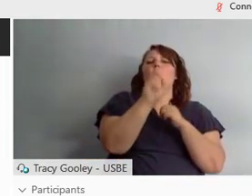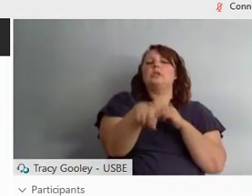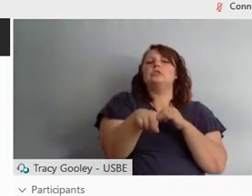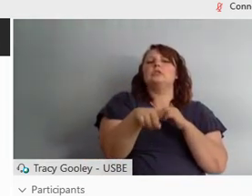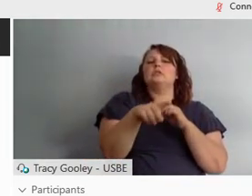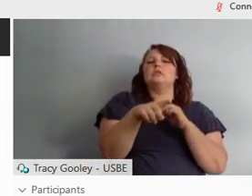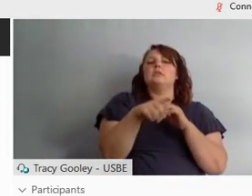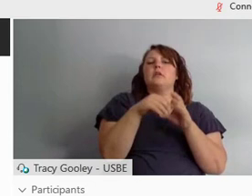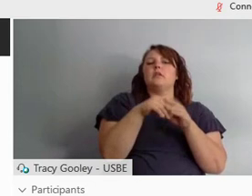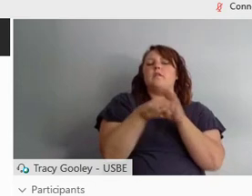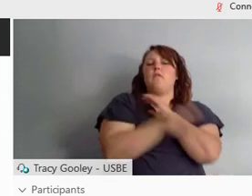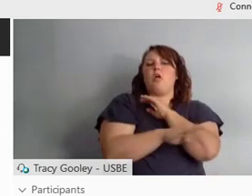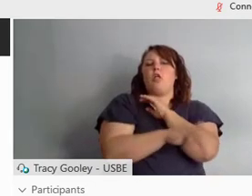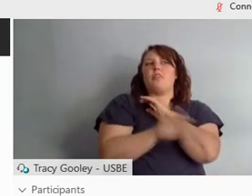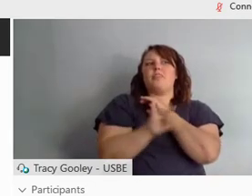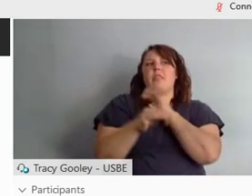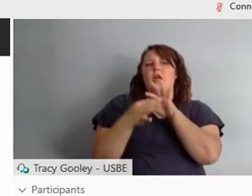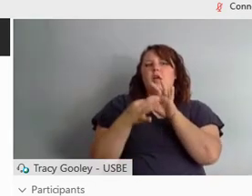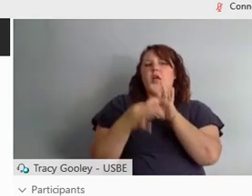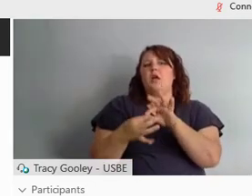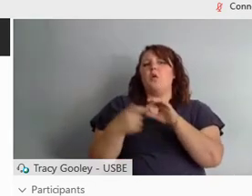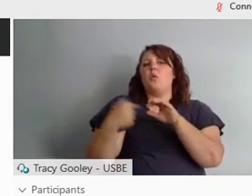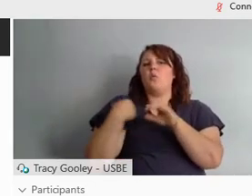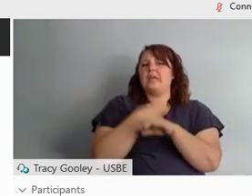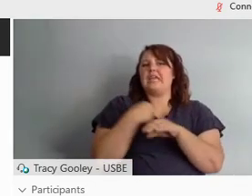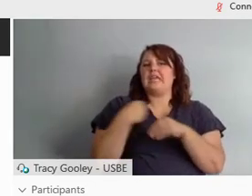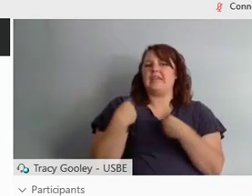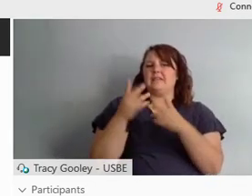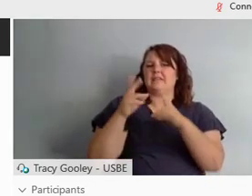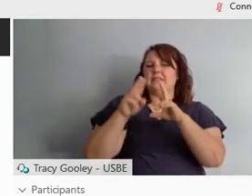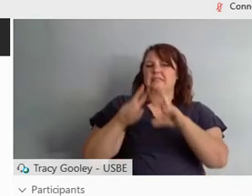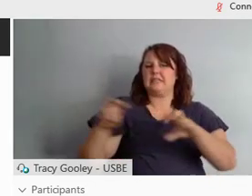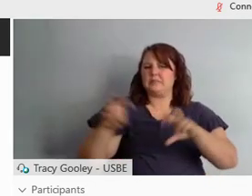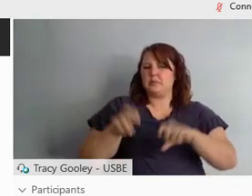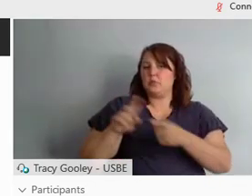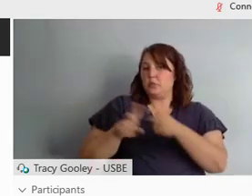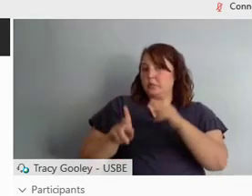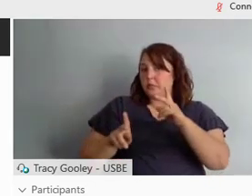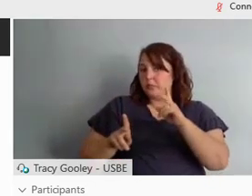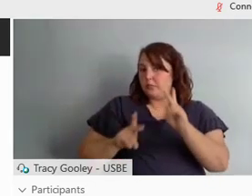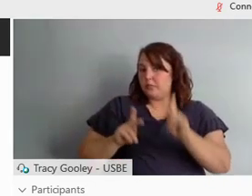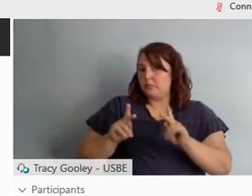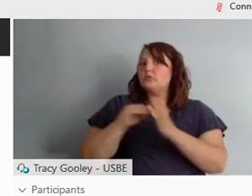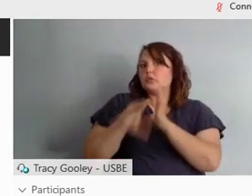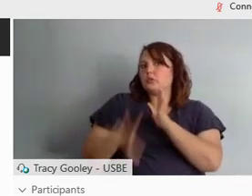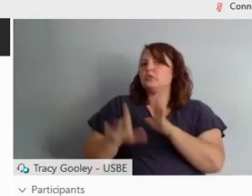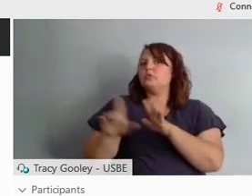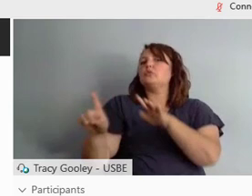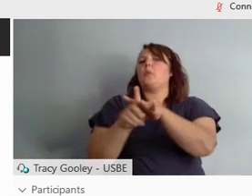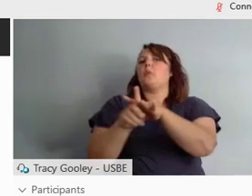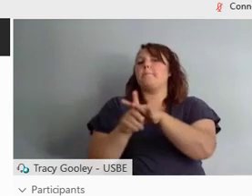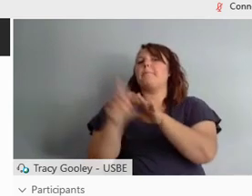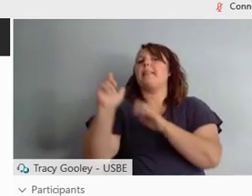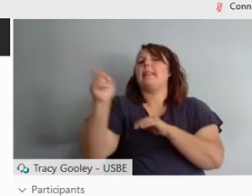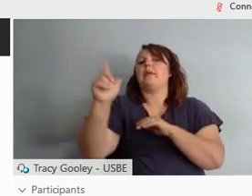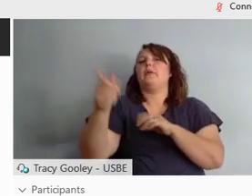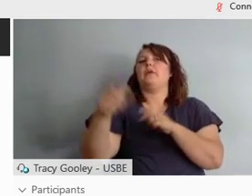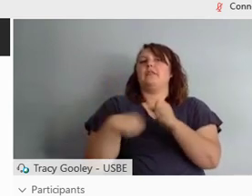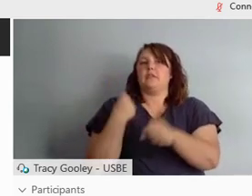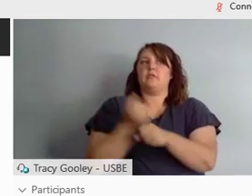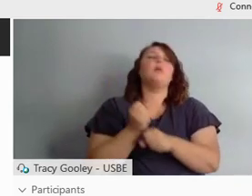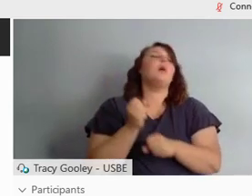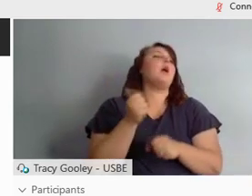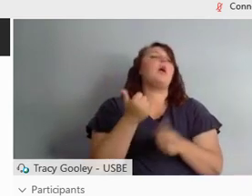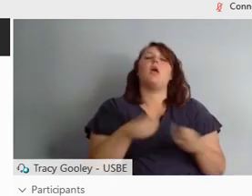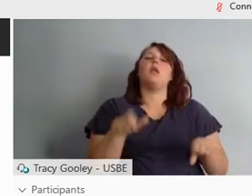this assessment to students who come later in the year? You are welcome to administer to a student at any point in time,